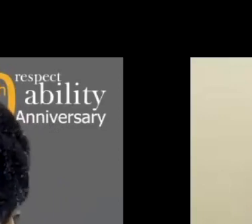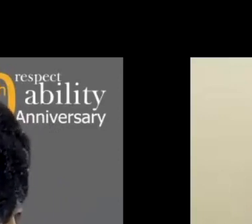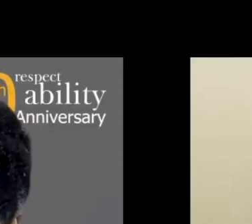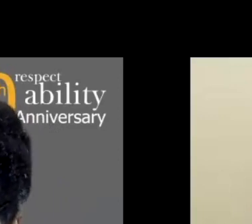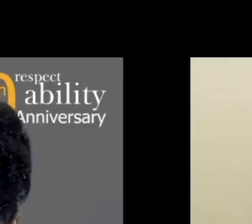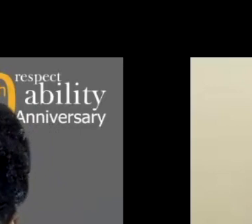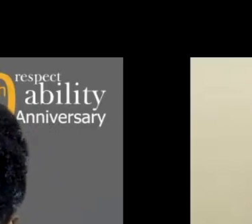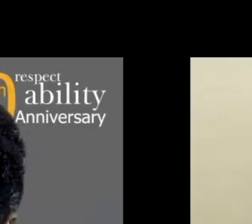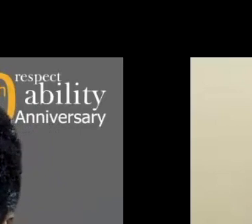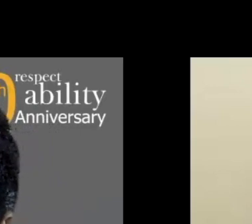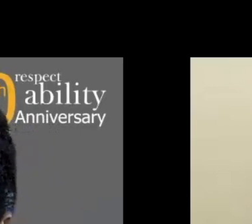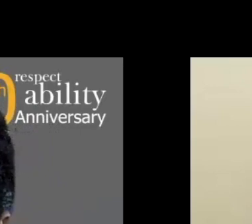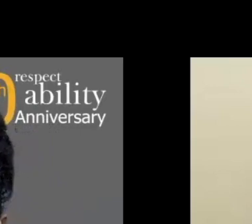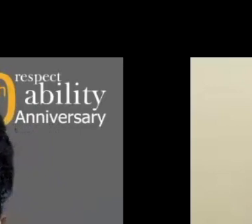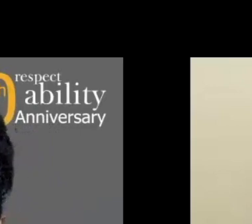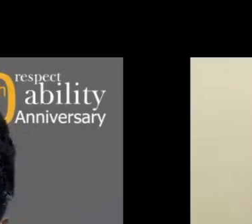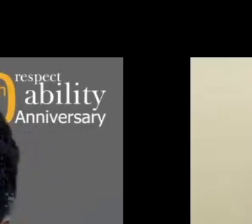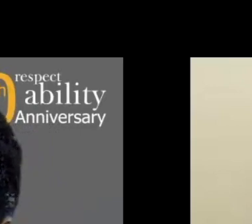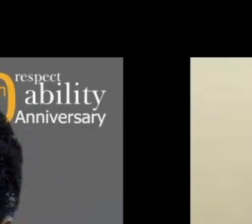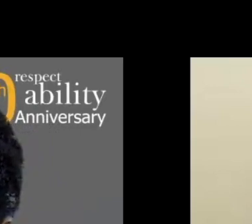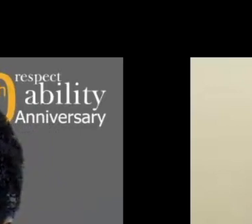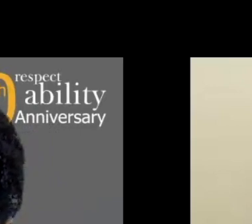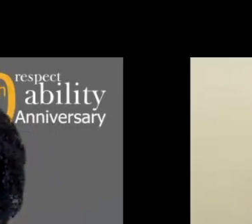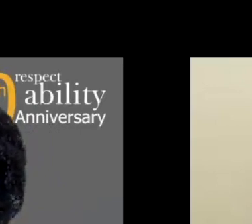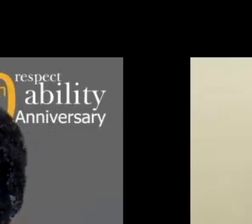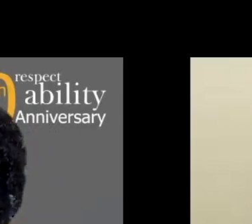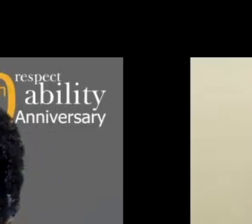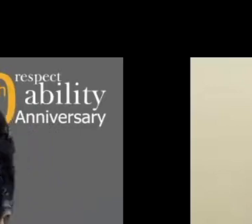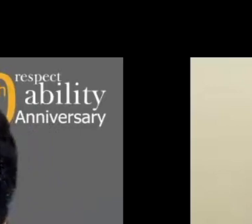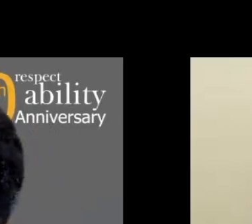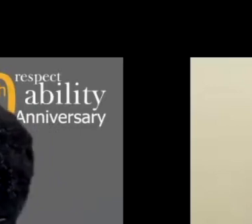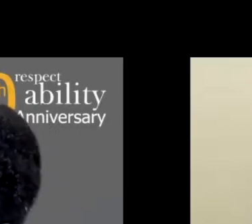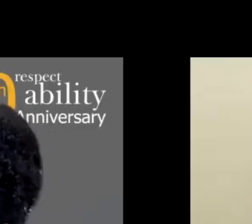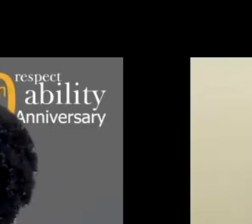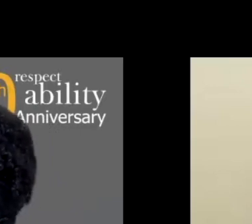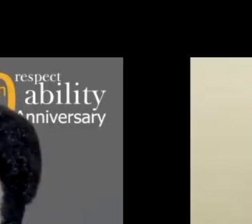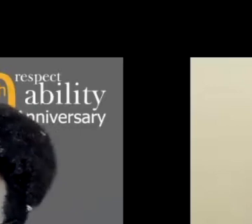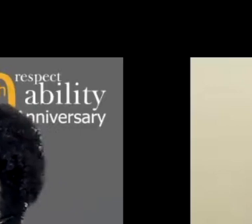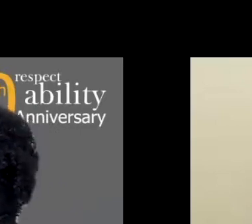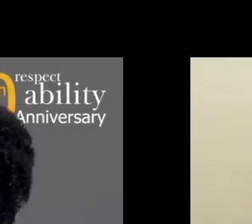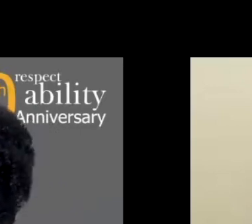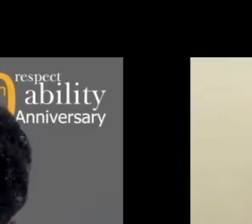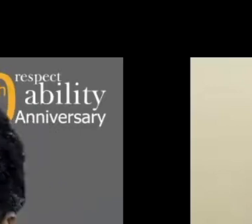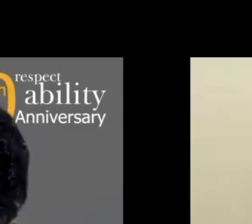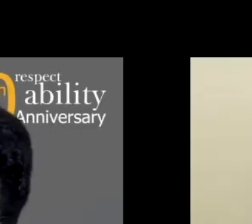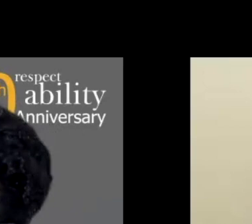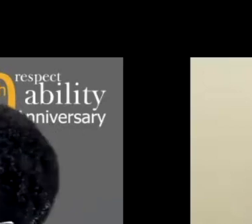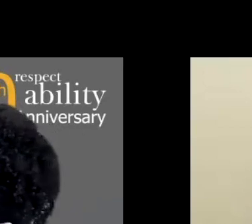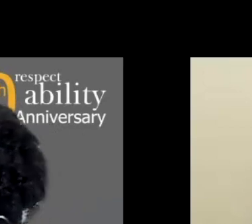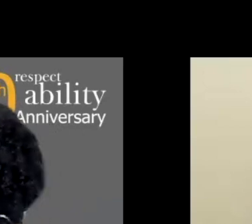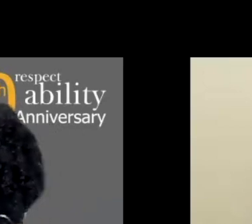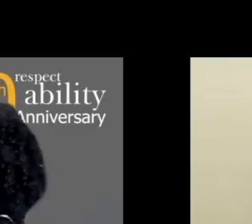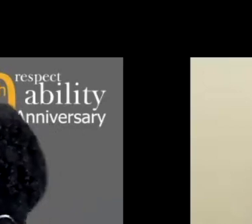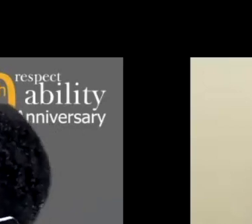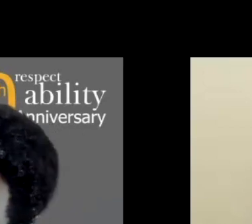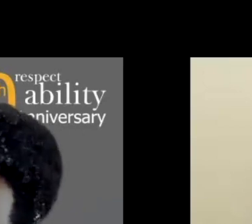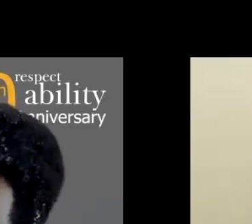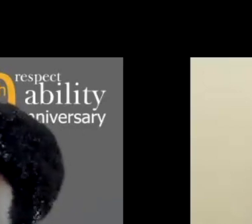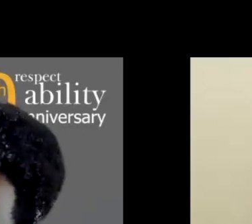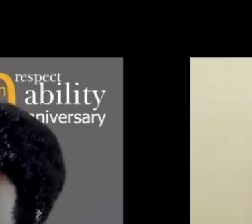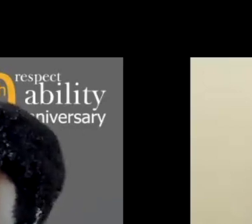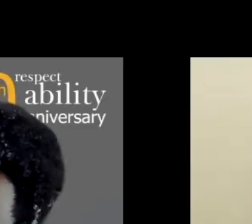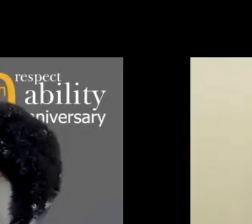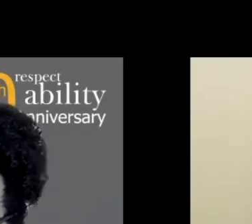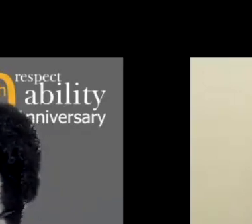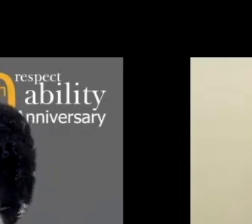those participants were selected under Ben's leadership. So it's definitely a large loss for the community